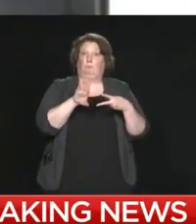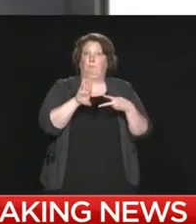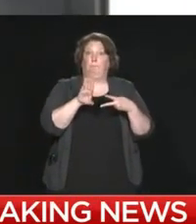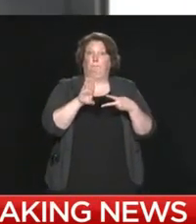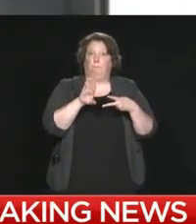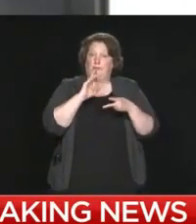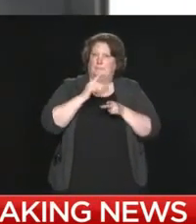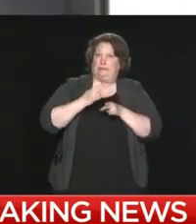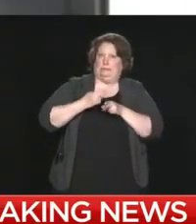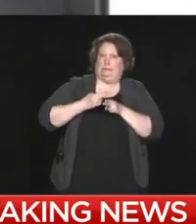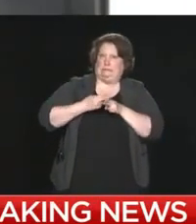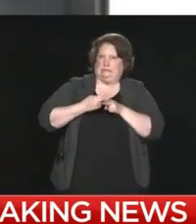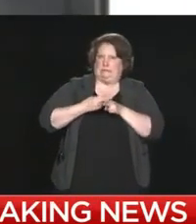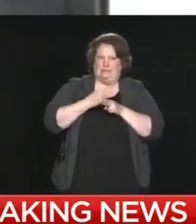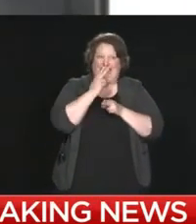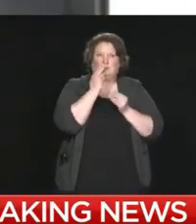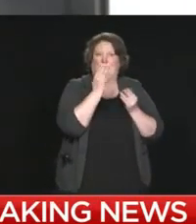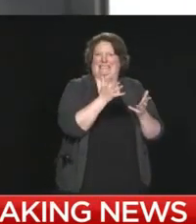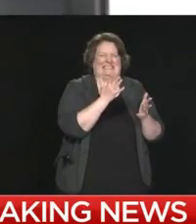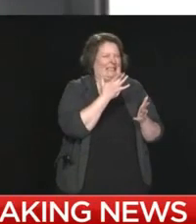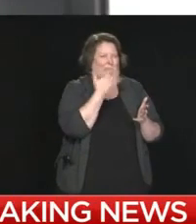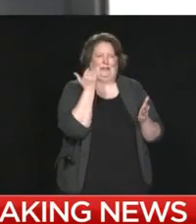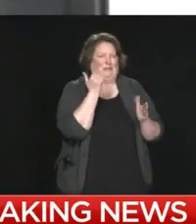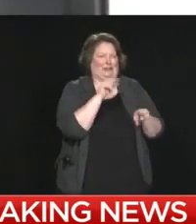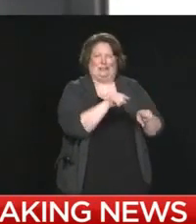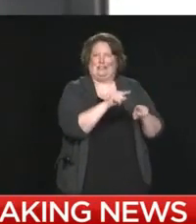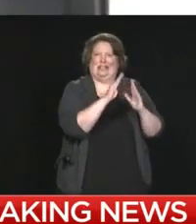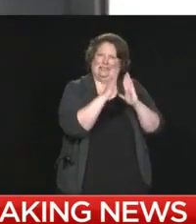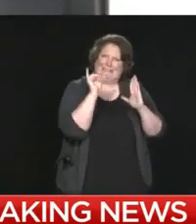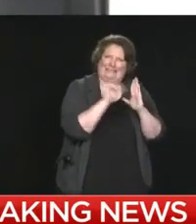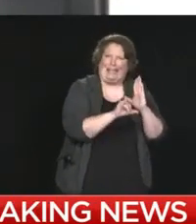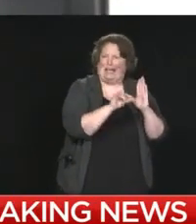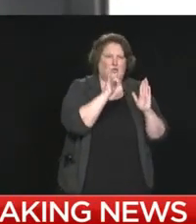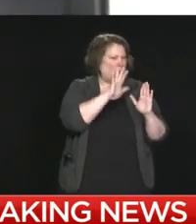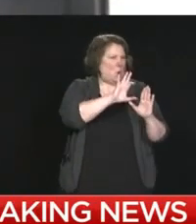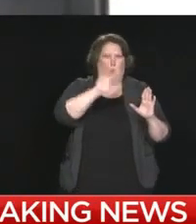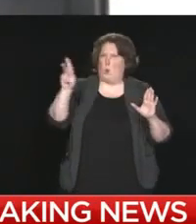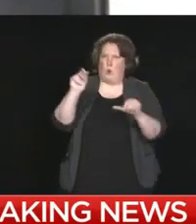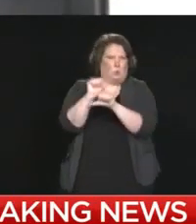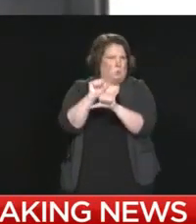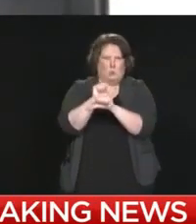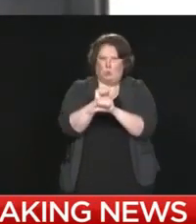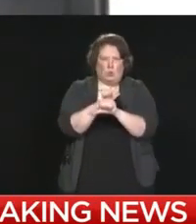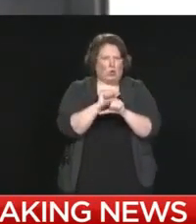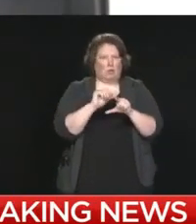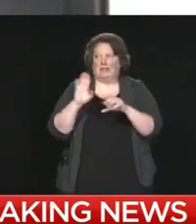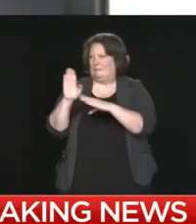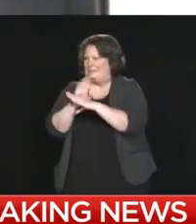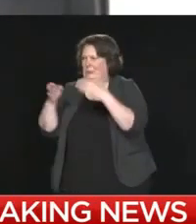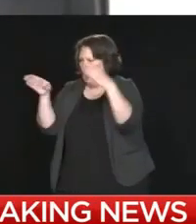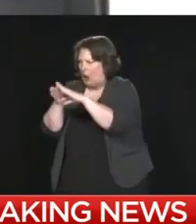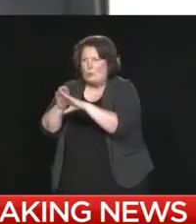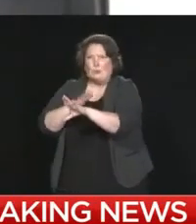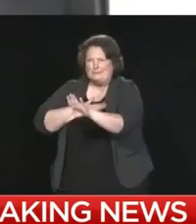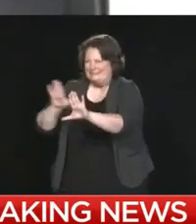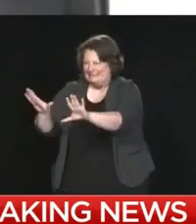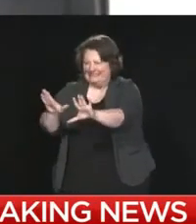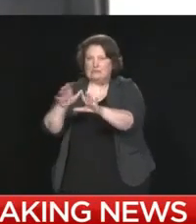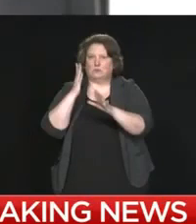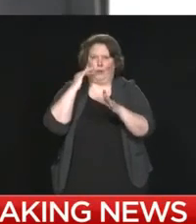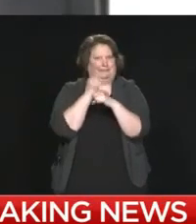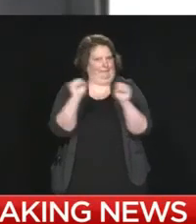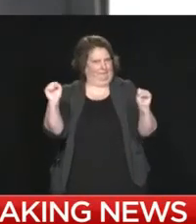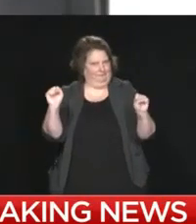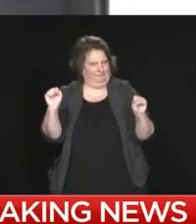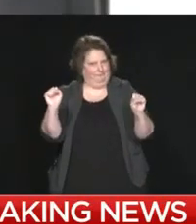the time when we were telling everyone, stay home, don't go to work, shut down your businesses, keep your neighbors